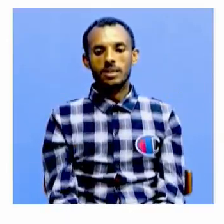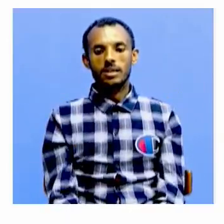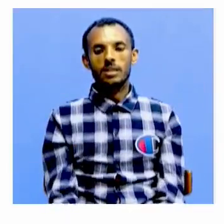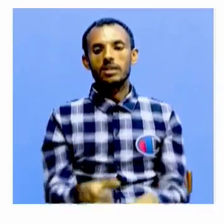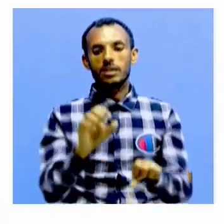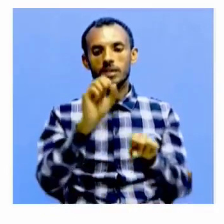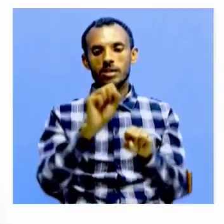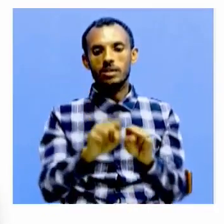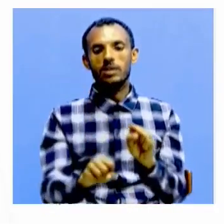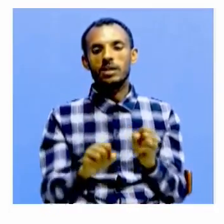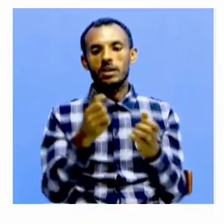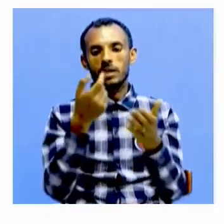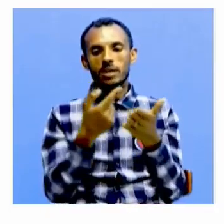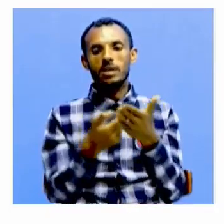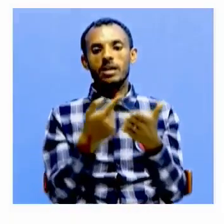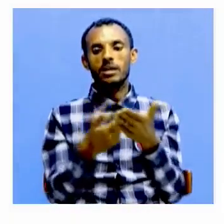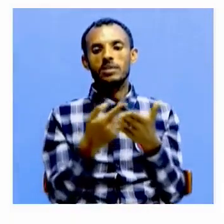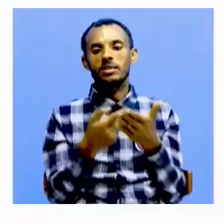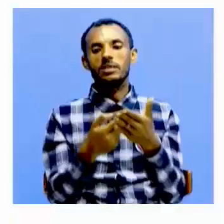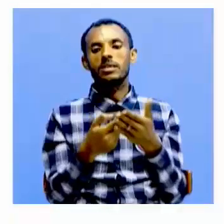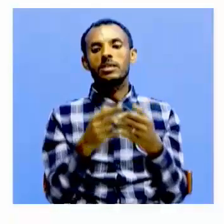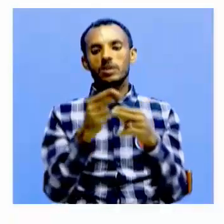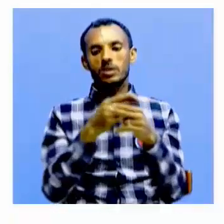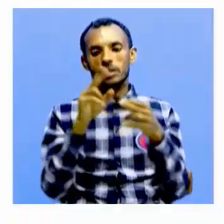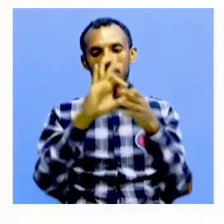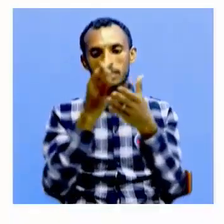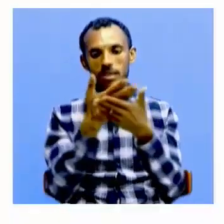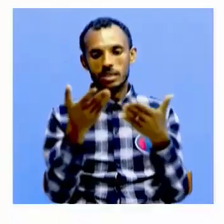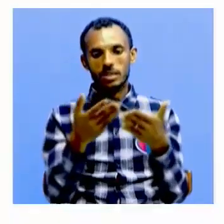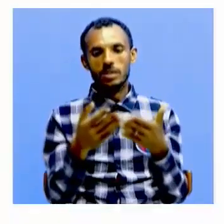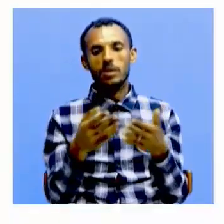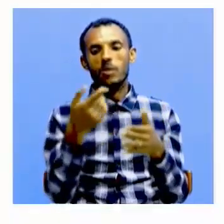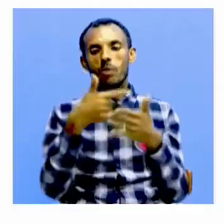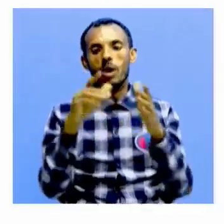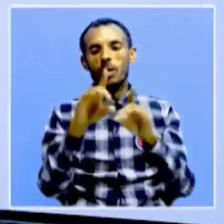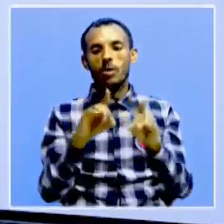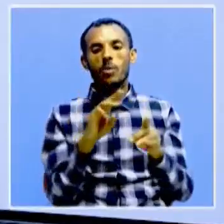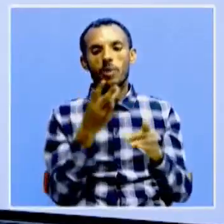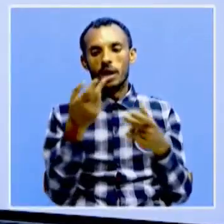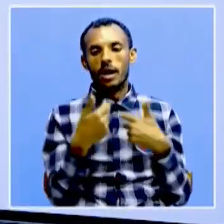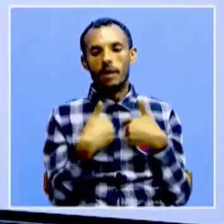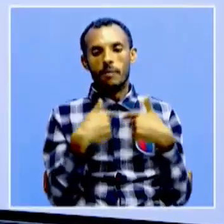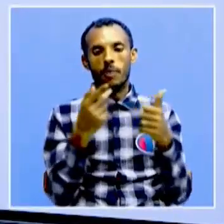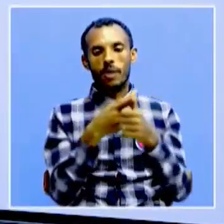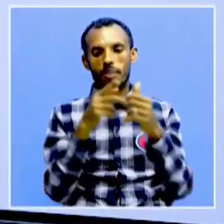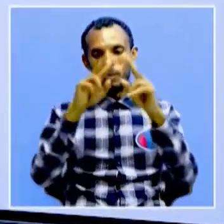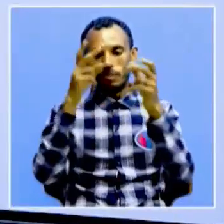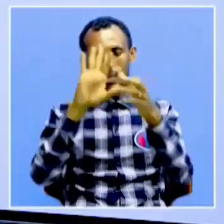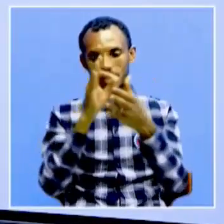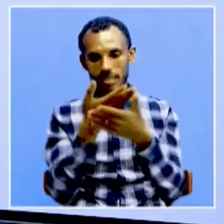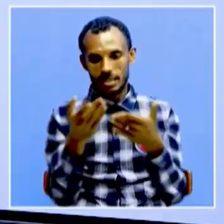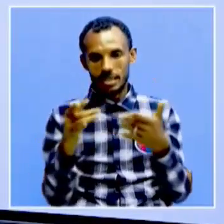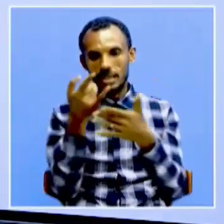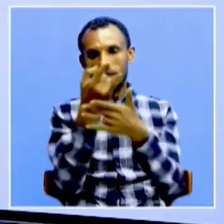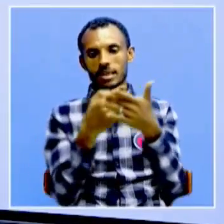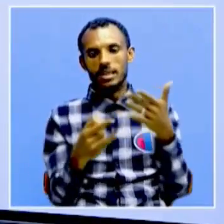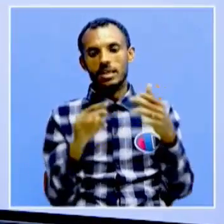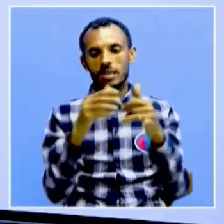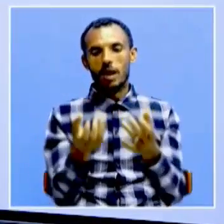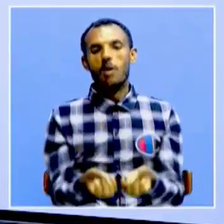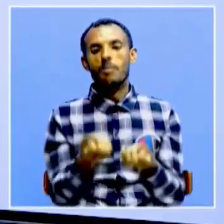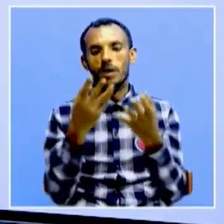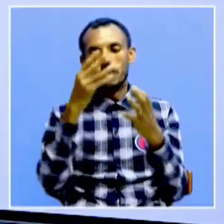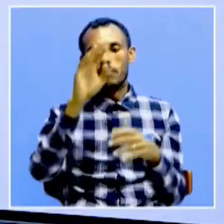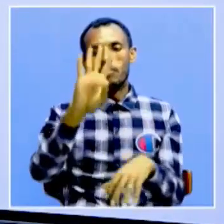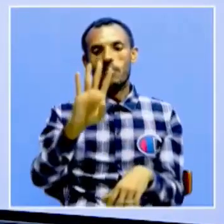So, here in this short sentence, what do we have? Topic sentence, details. How many details?